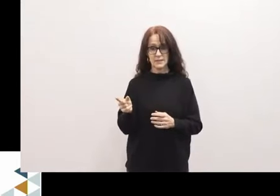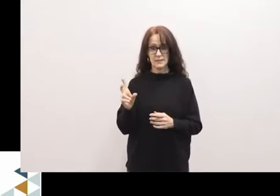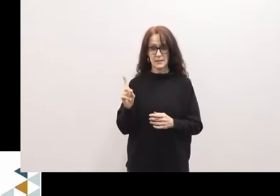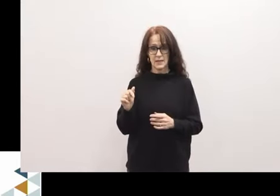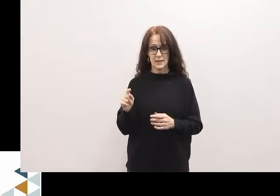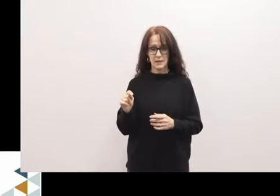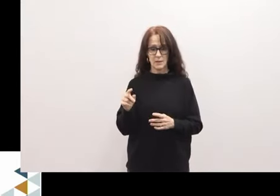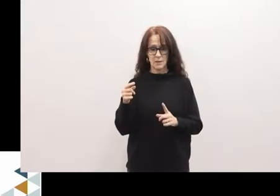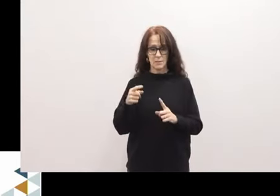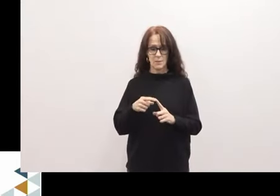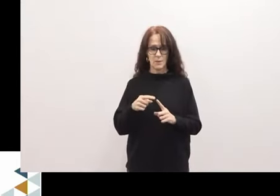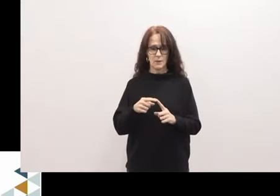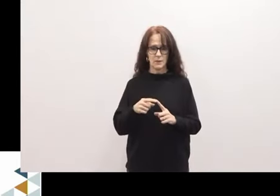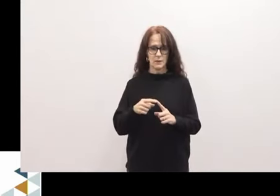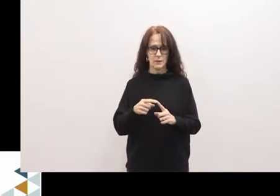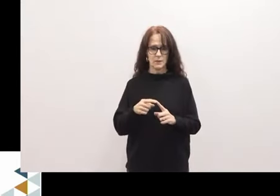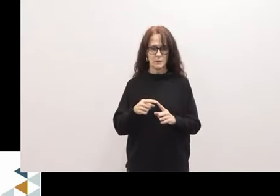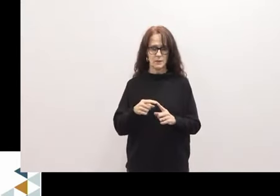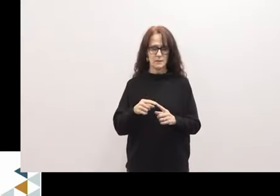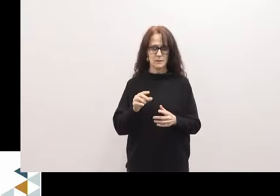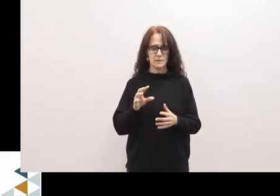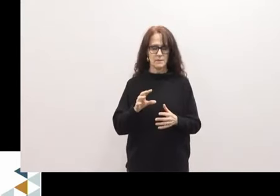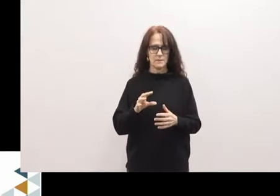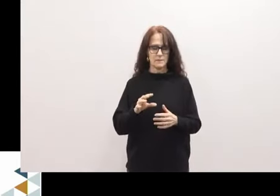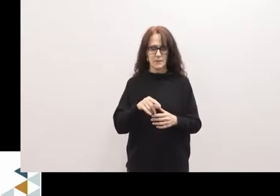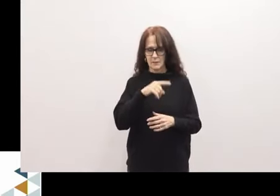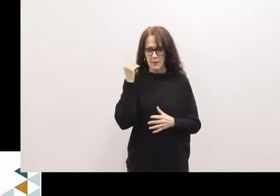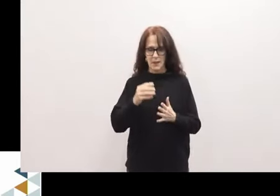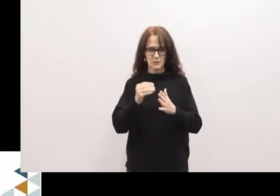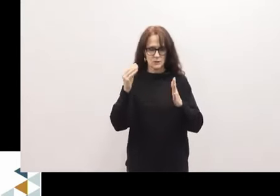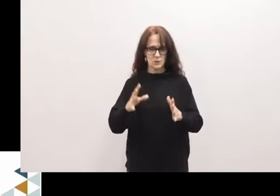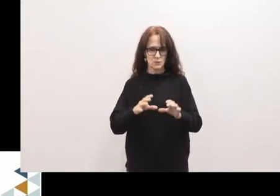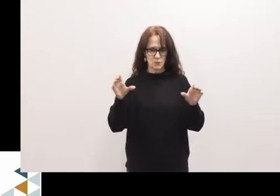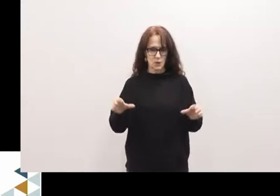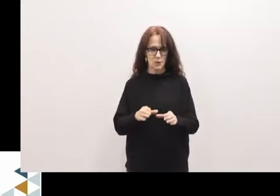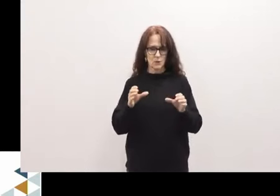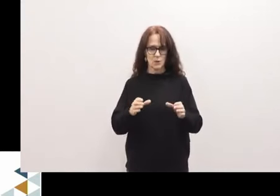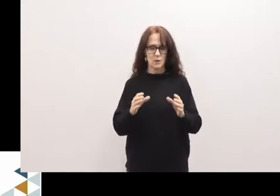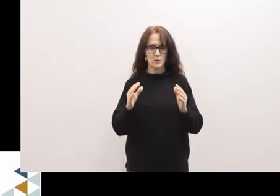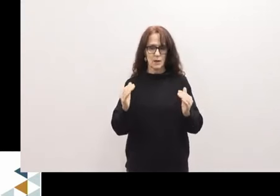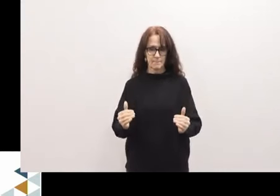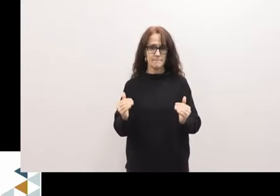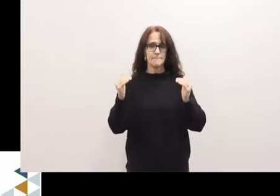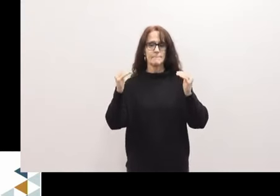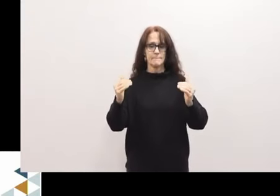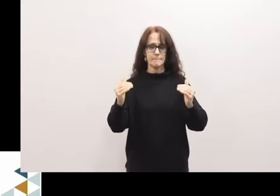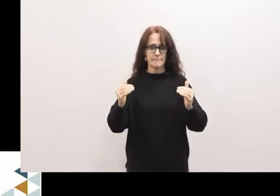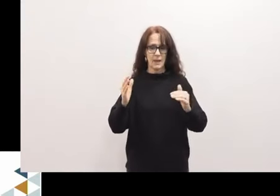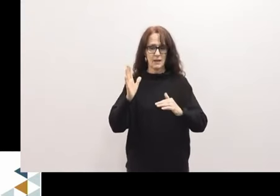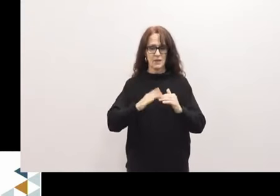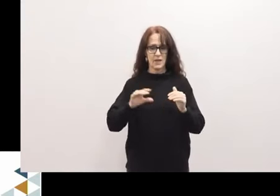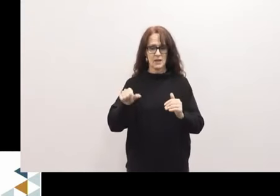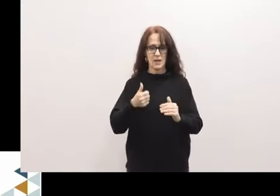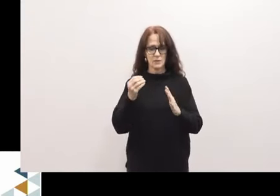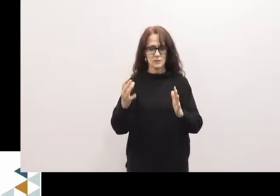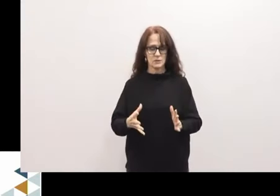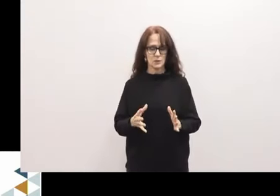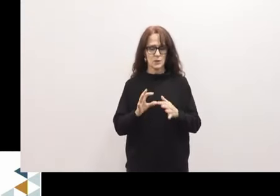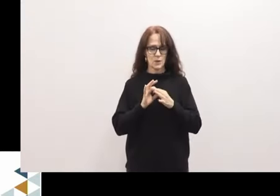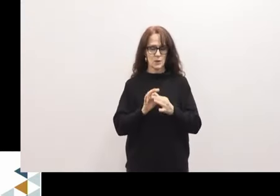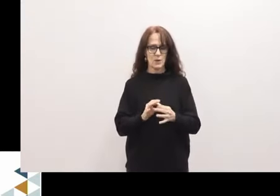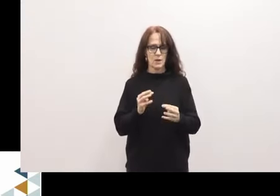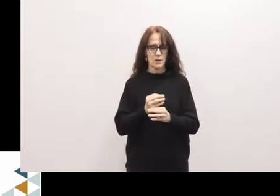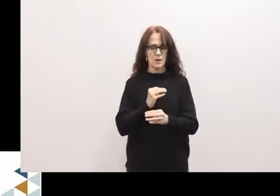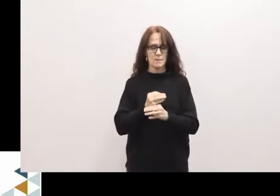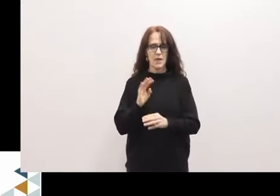that our African-American Black students are doing a little bit better than all other students as it pertains to